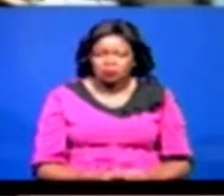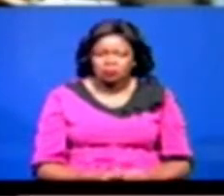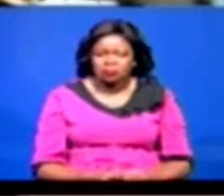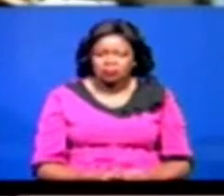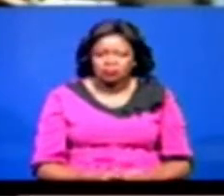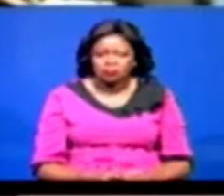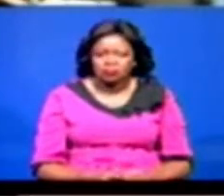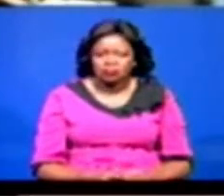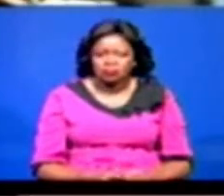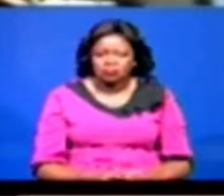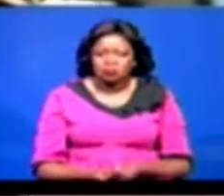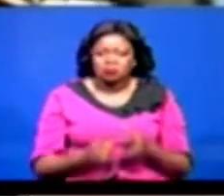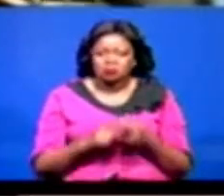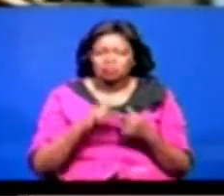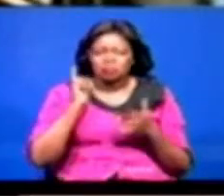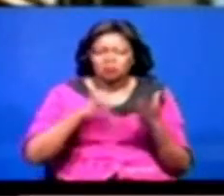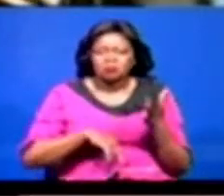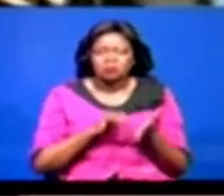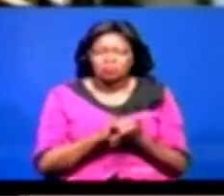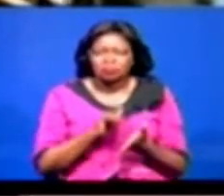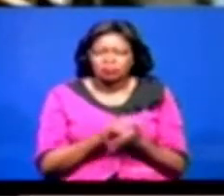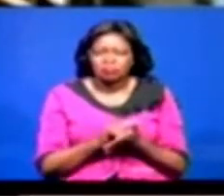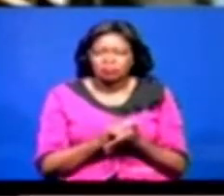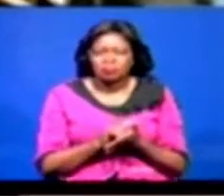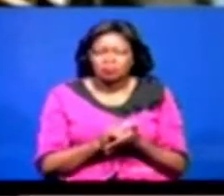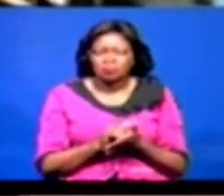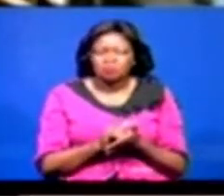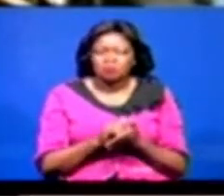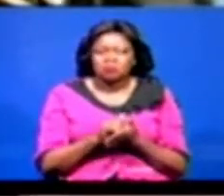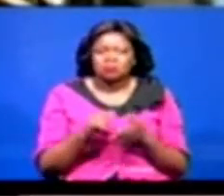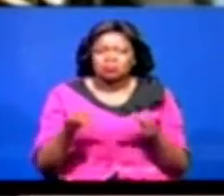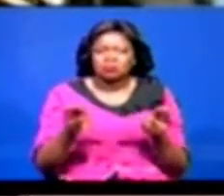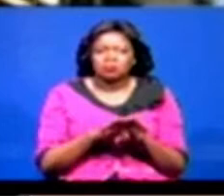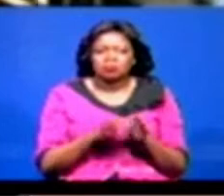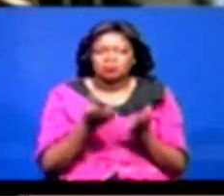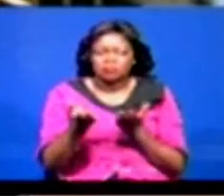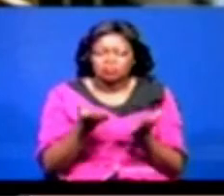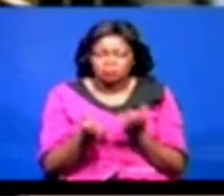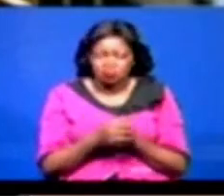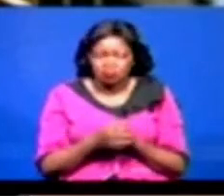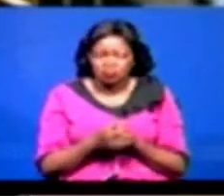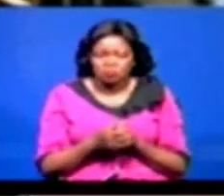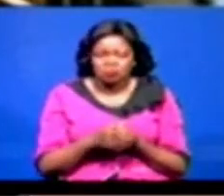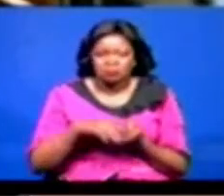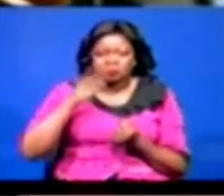He then ends at saying that close of business, more than